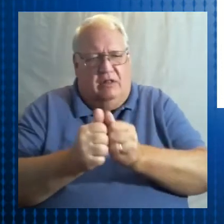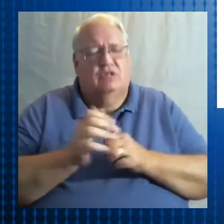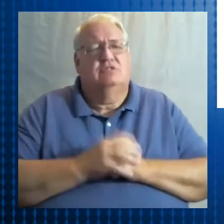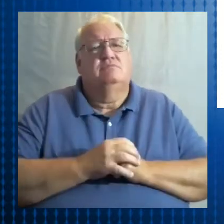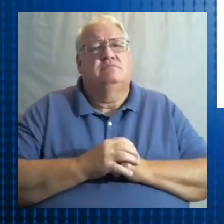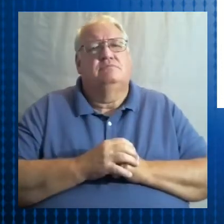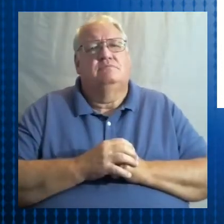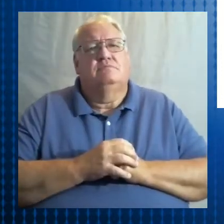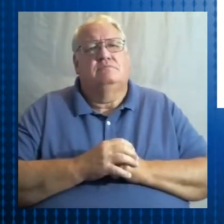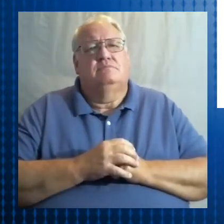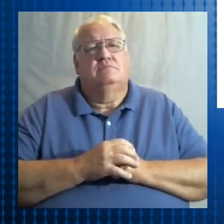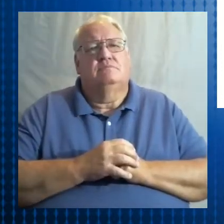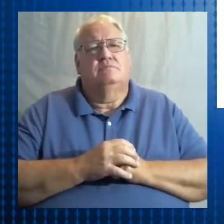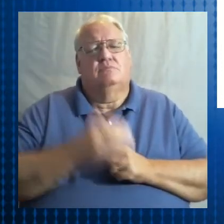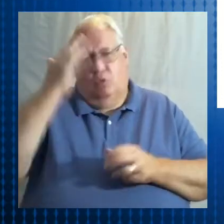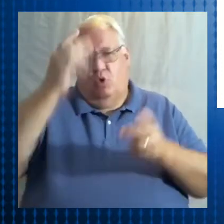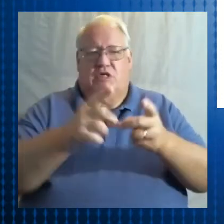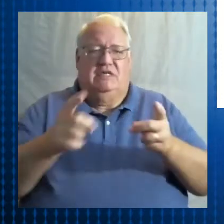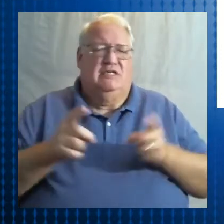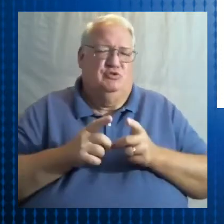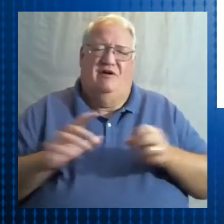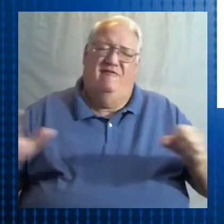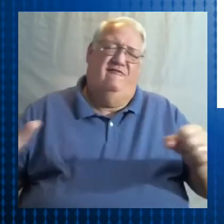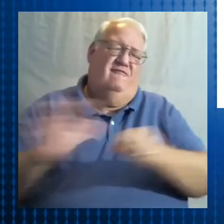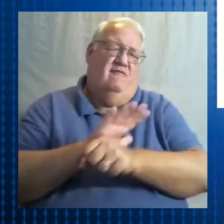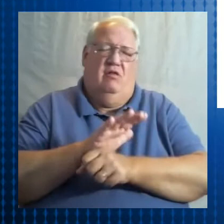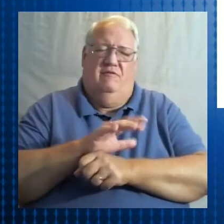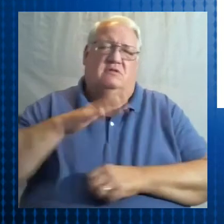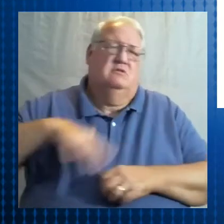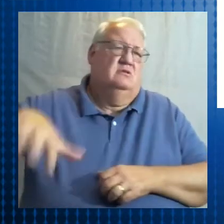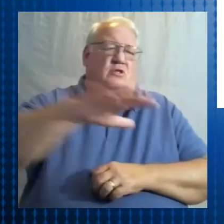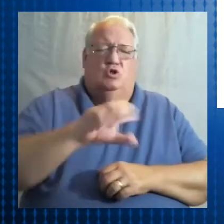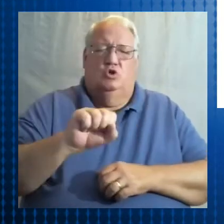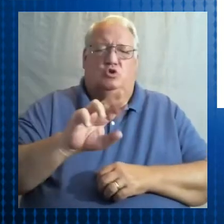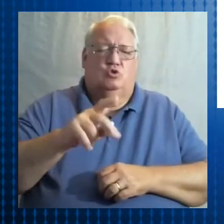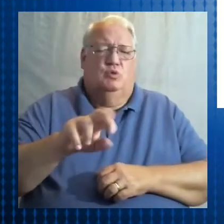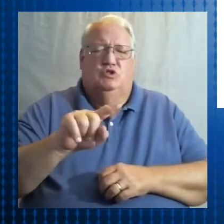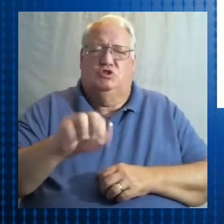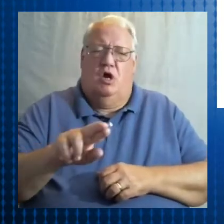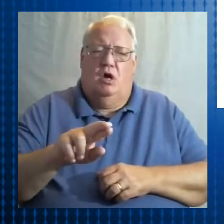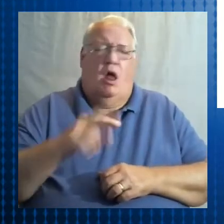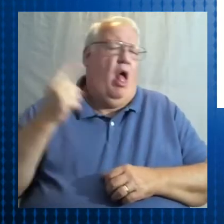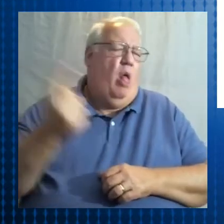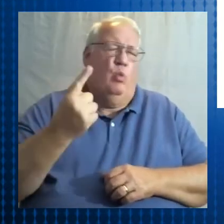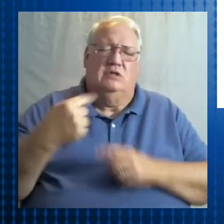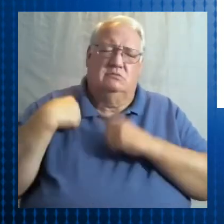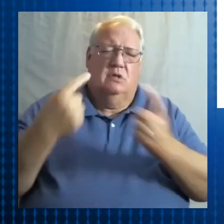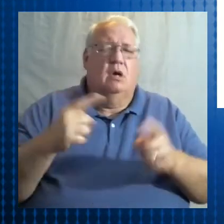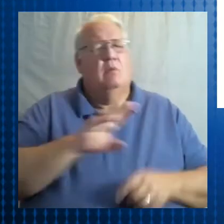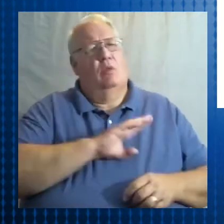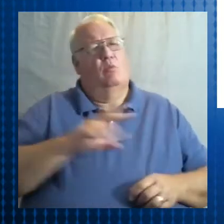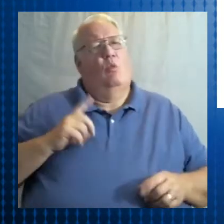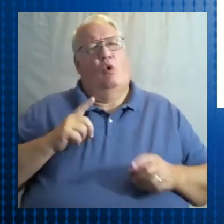We know that the district is full of superstars and always has been. But the board of directors